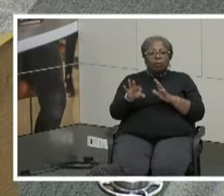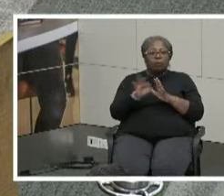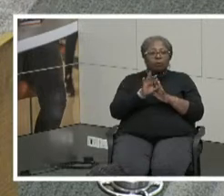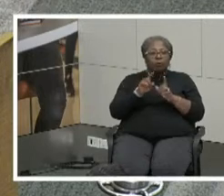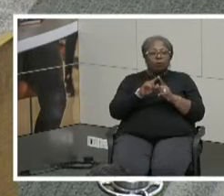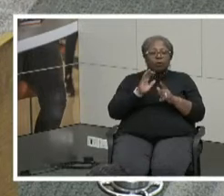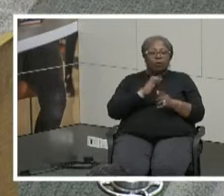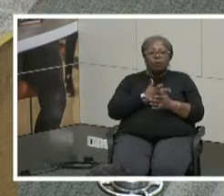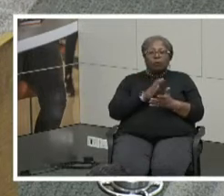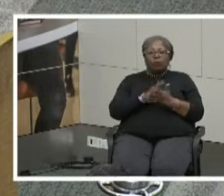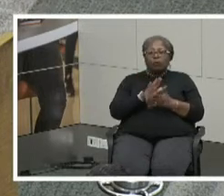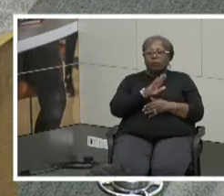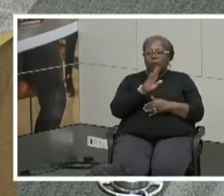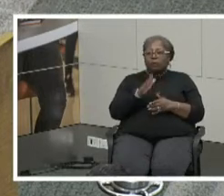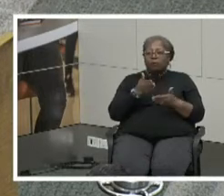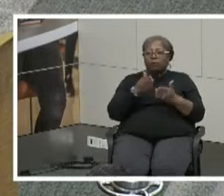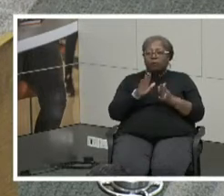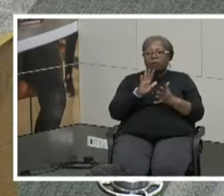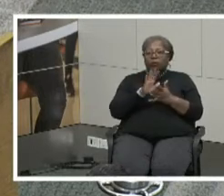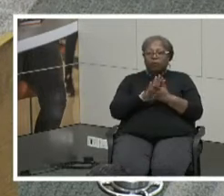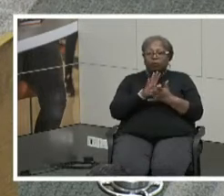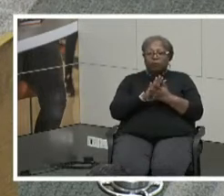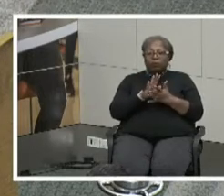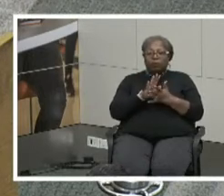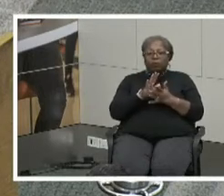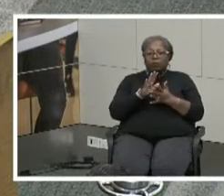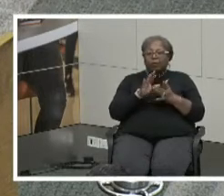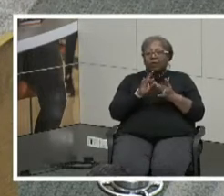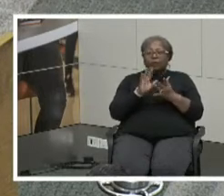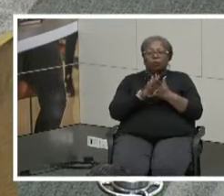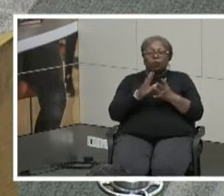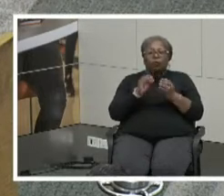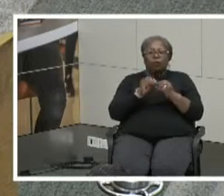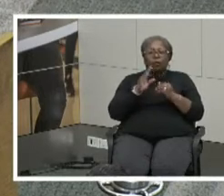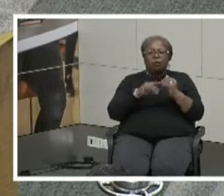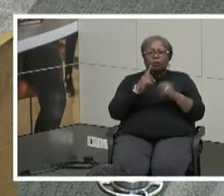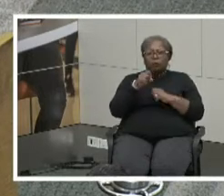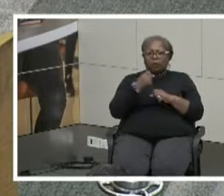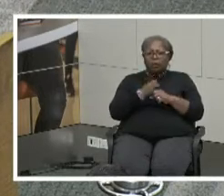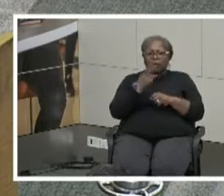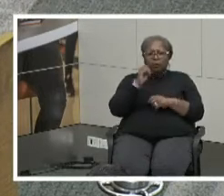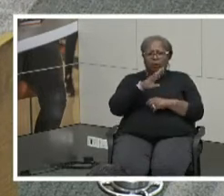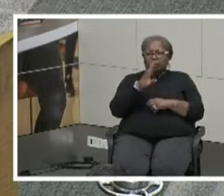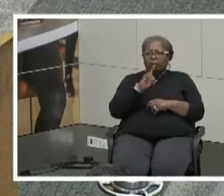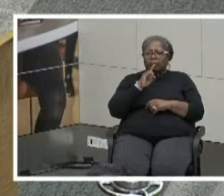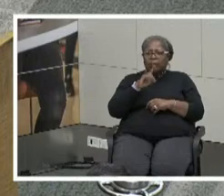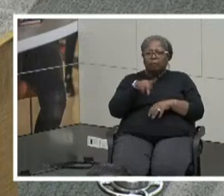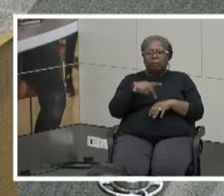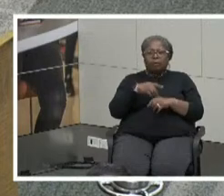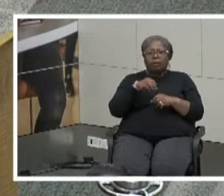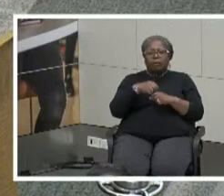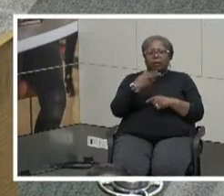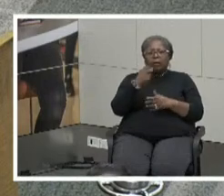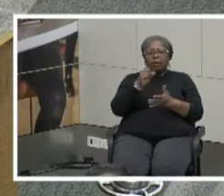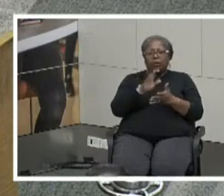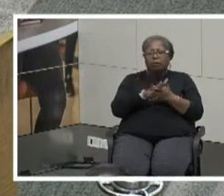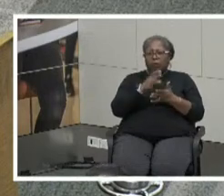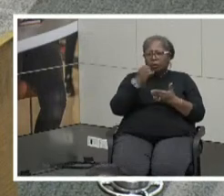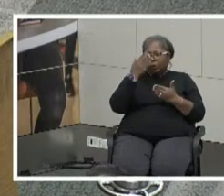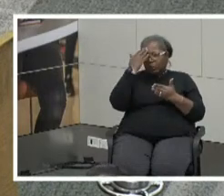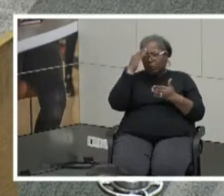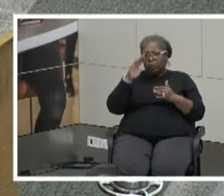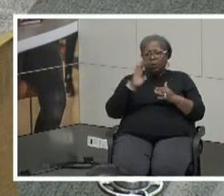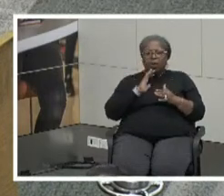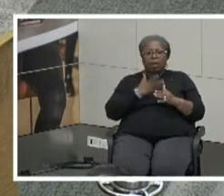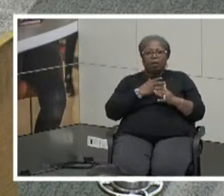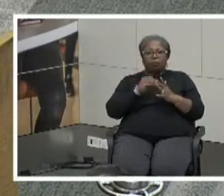our school had never led a school for more than a year he had never been a principal in a high school he didn't know our population